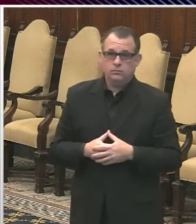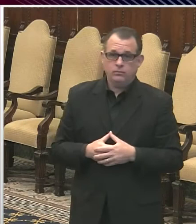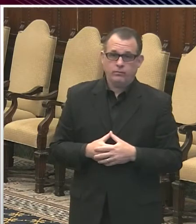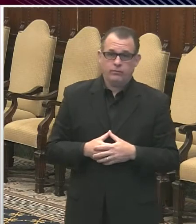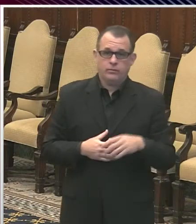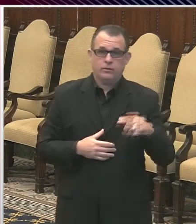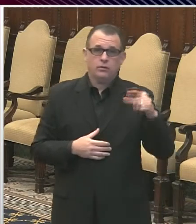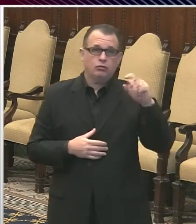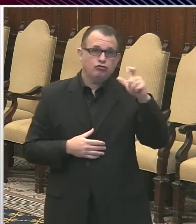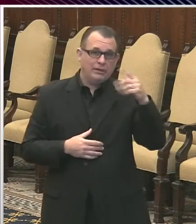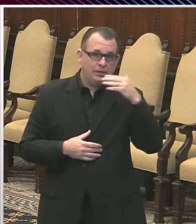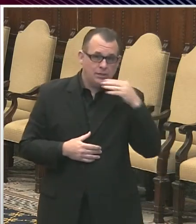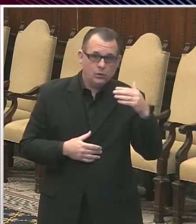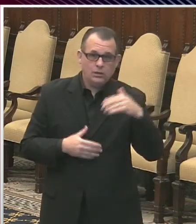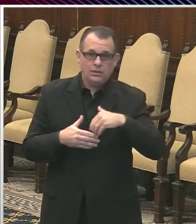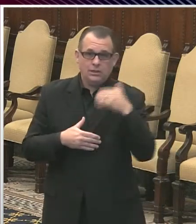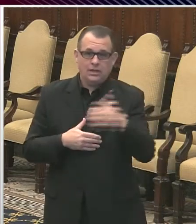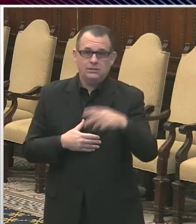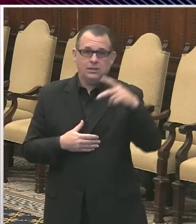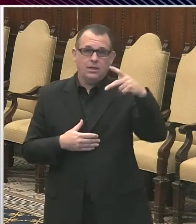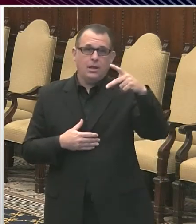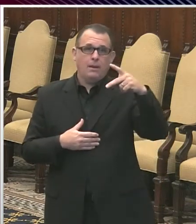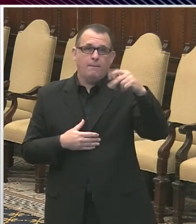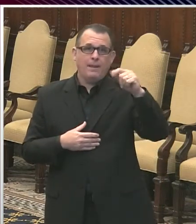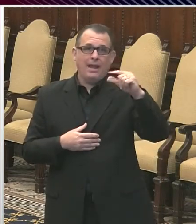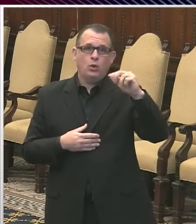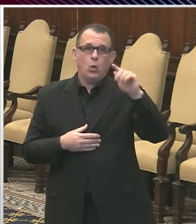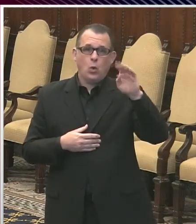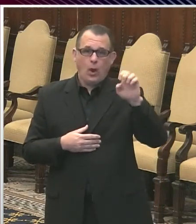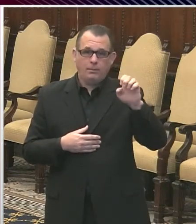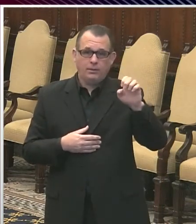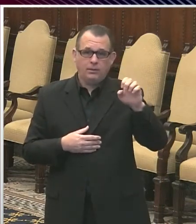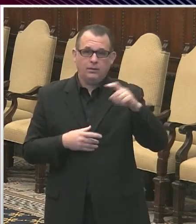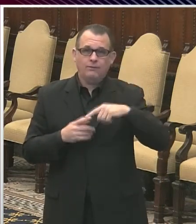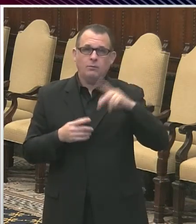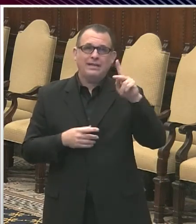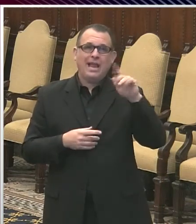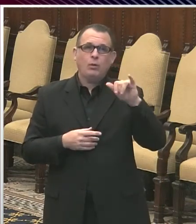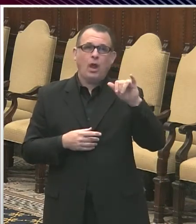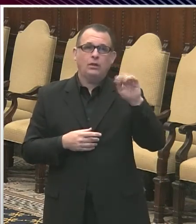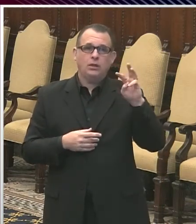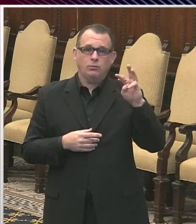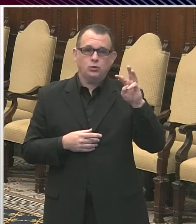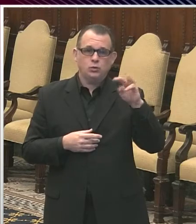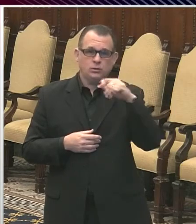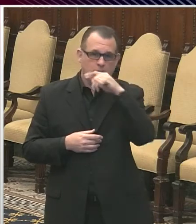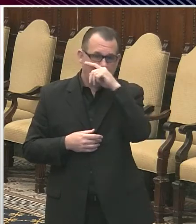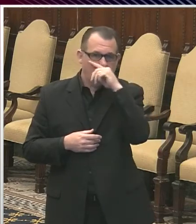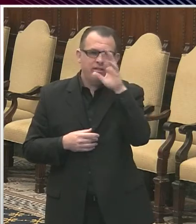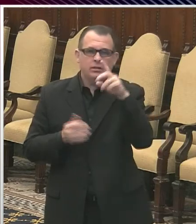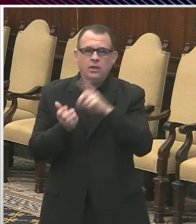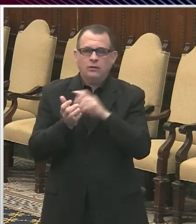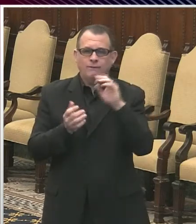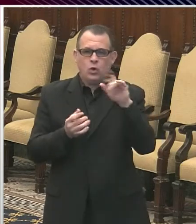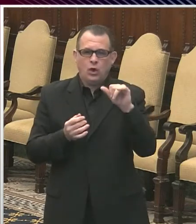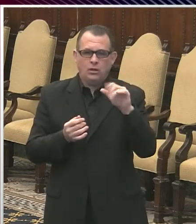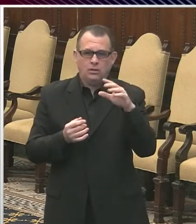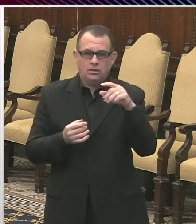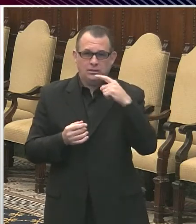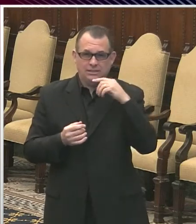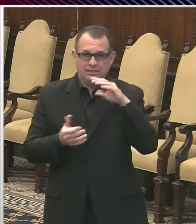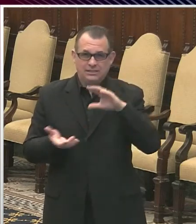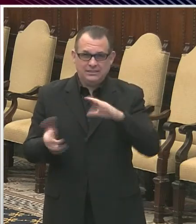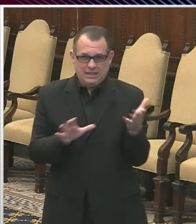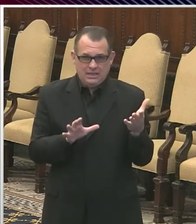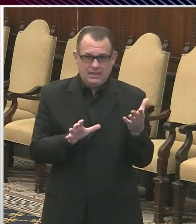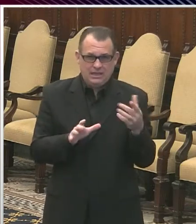Next, we go to Pat Loeb of KYW. Dr. Farley, 56 deaths sounds very high. Is this another